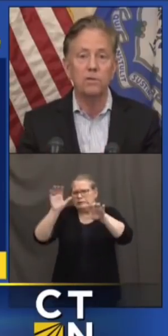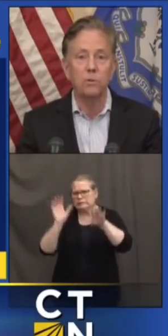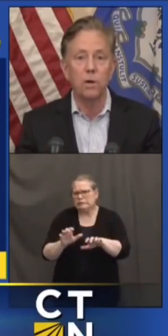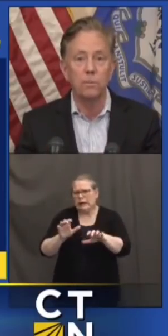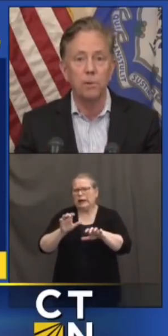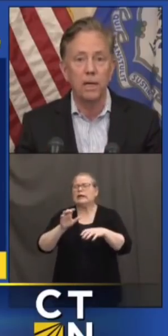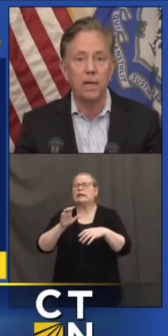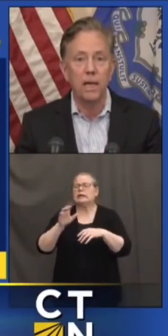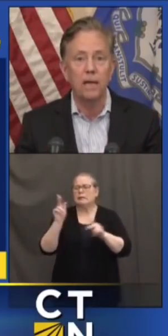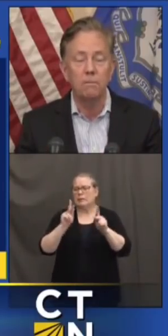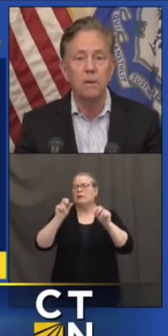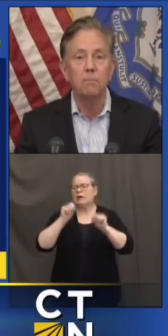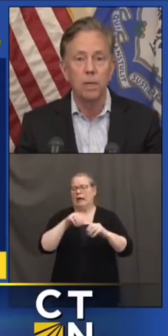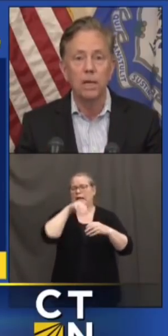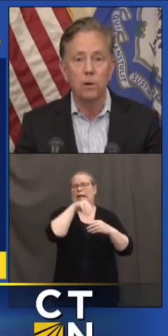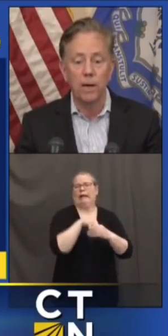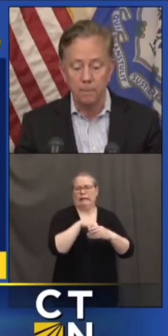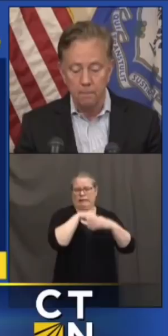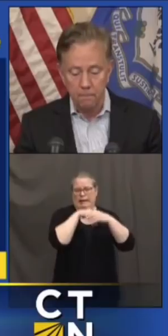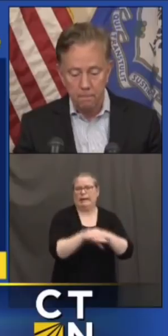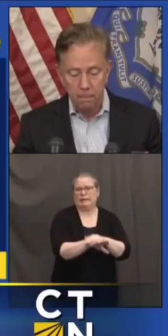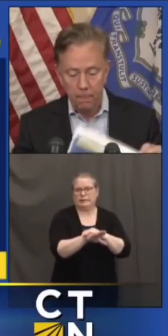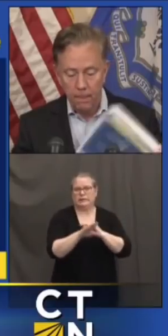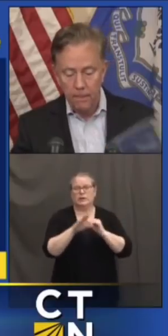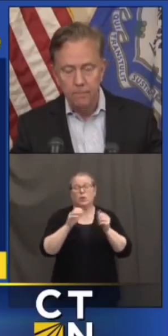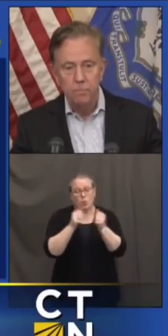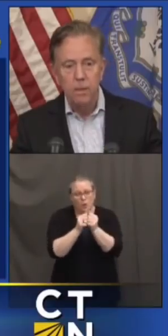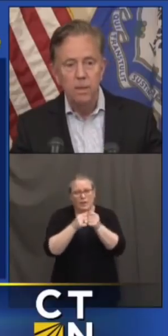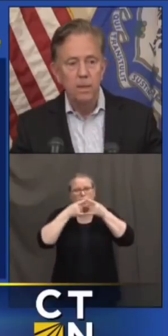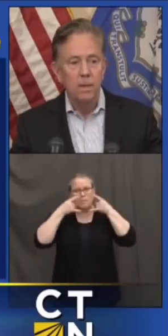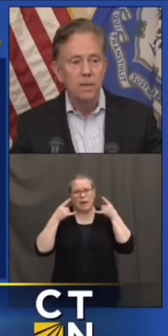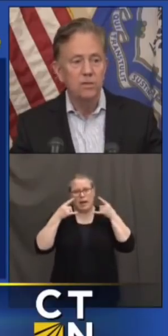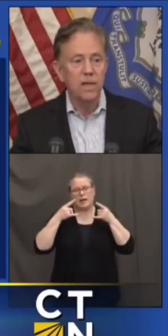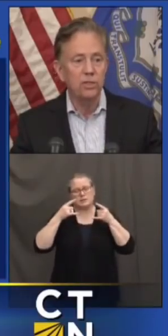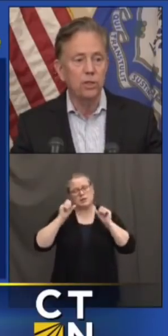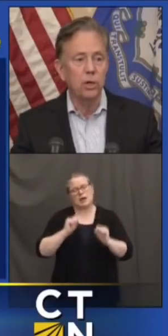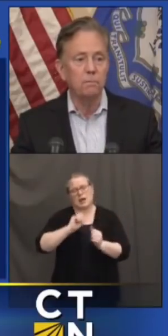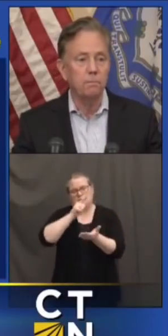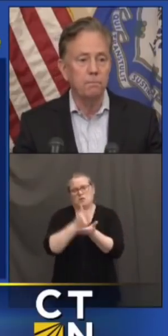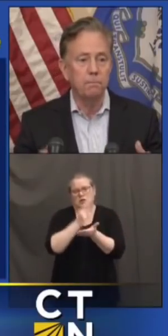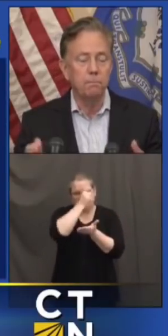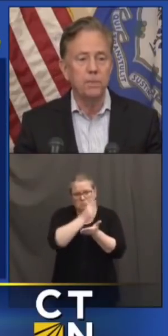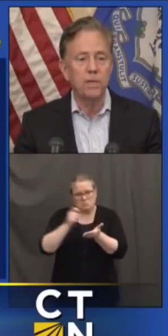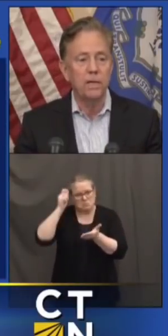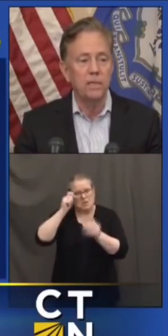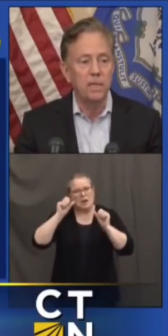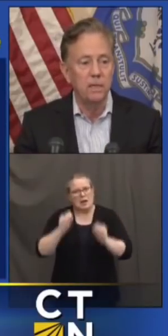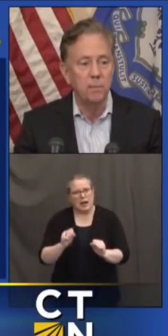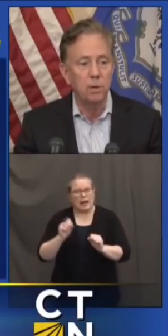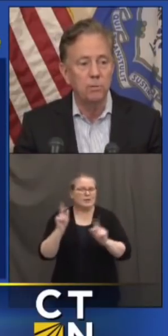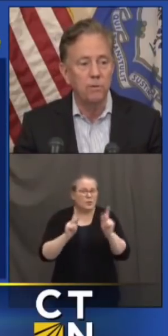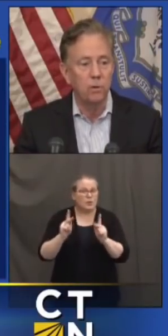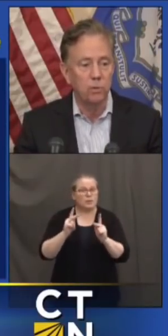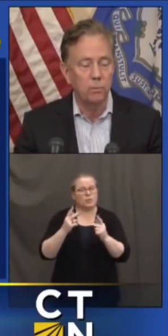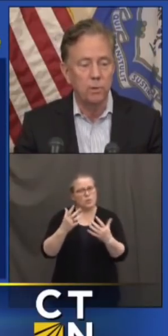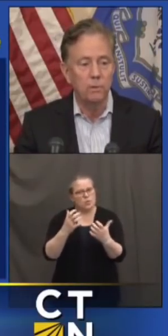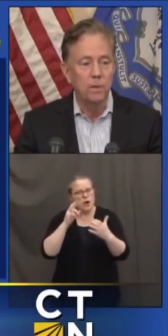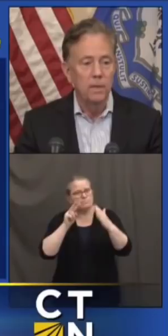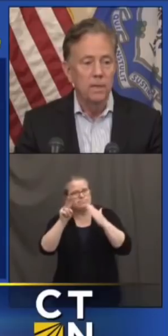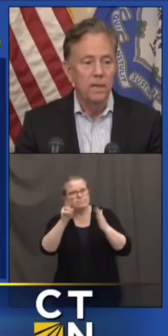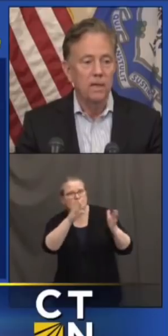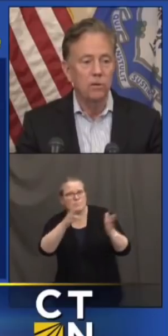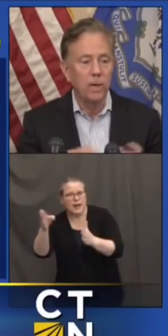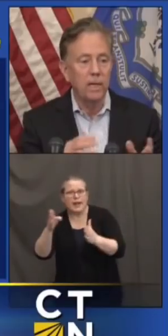lot of you as you want to plan ahead, plan on it. This next chart, protecting the most